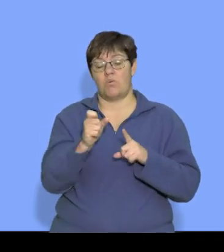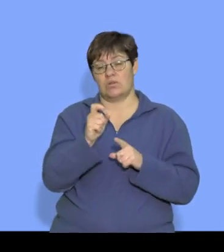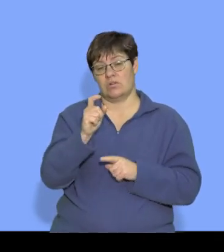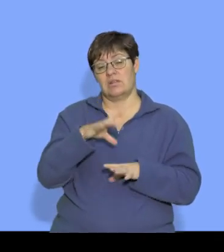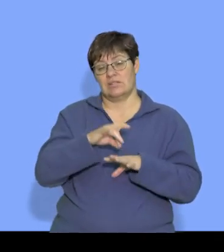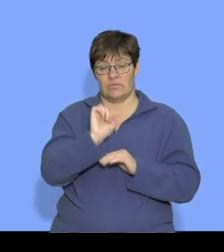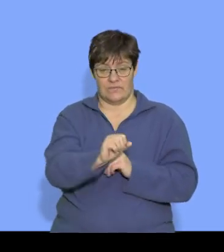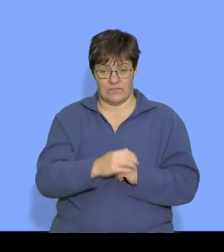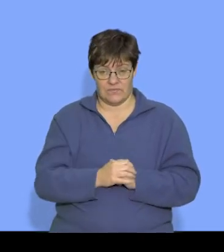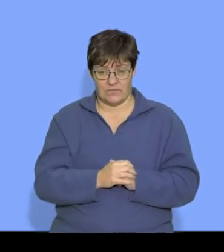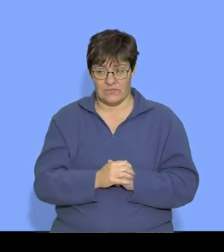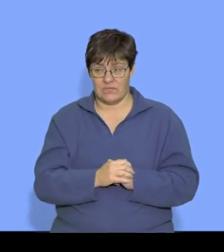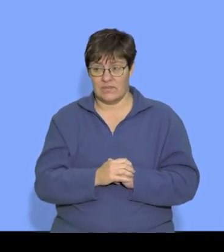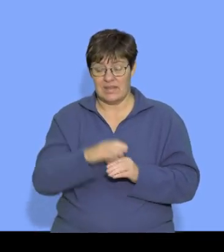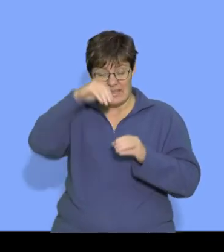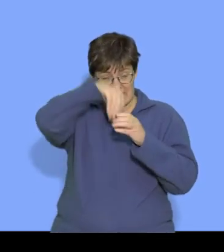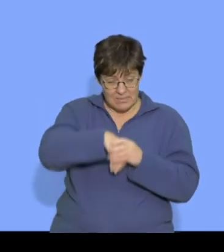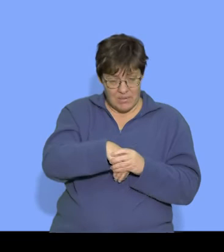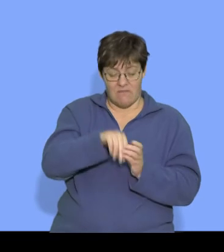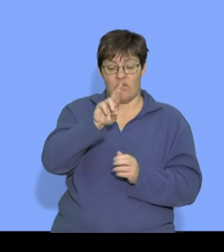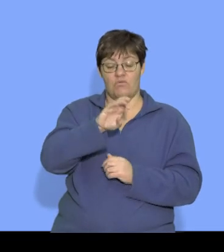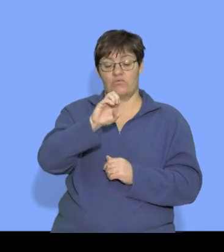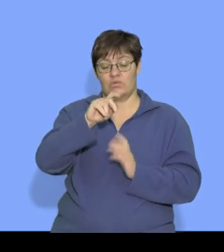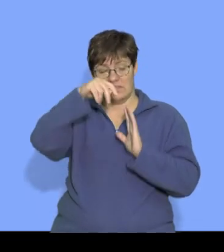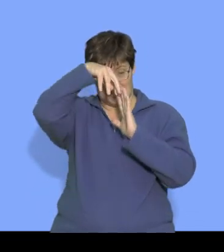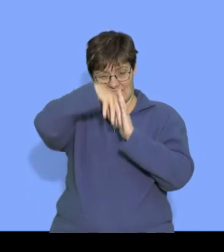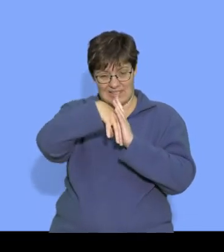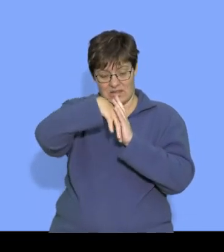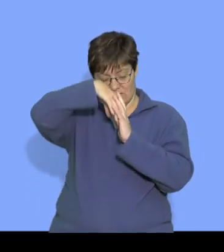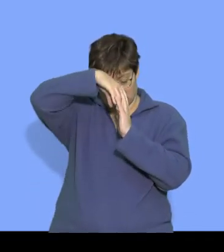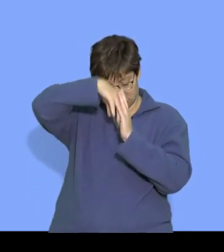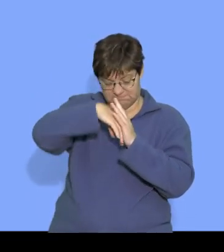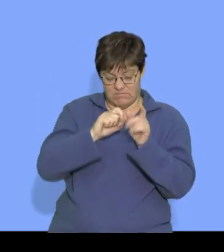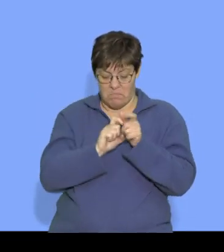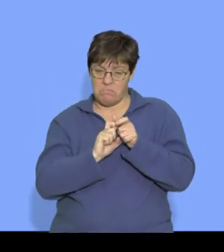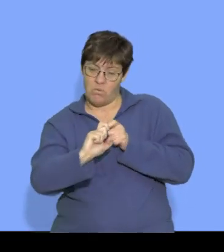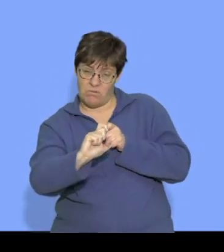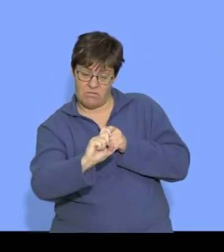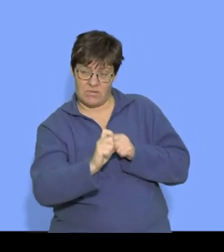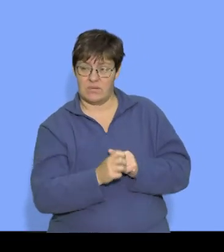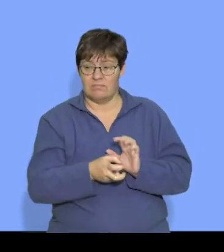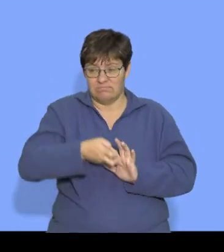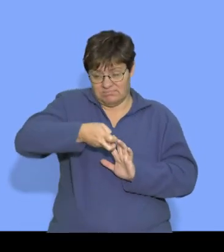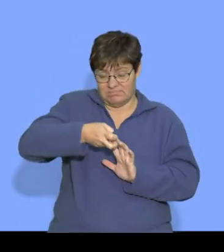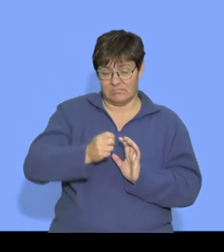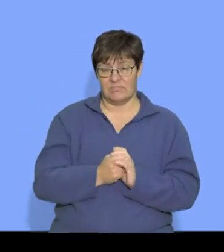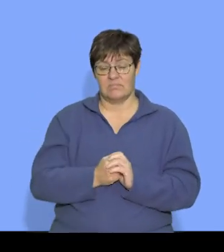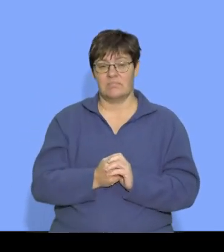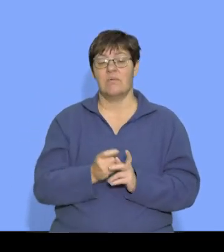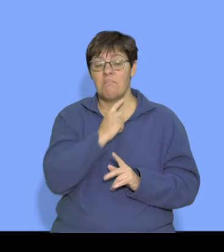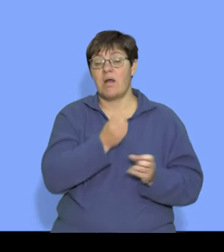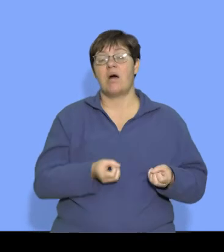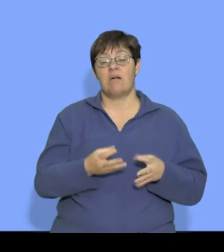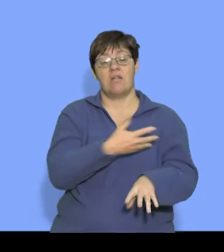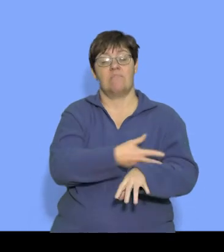bone tissue. Deep into that we have the roots that basically embed the teeth into the bone, and that